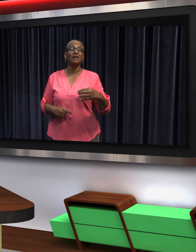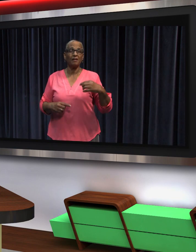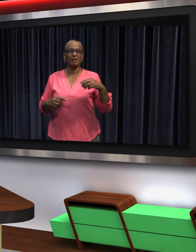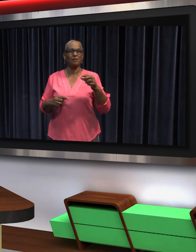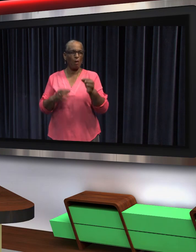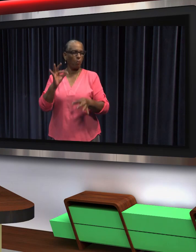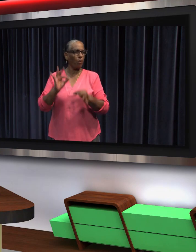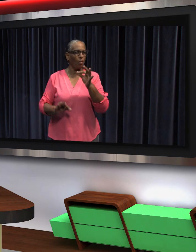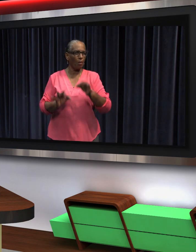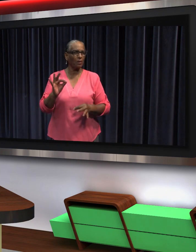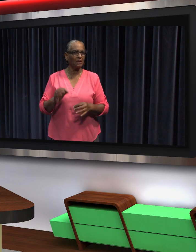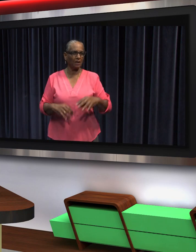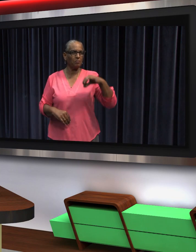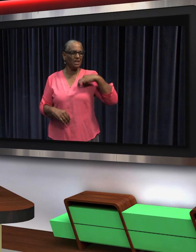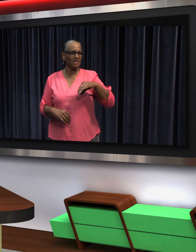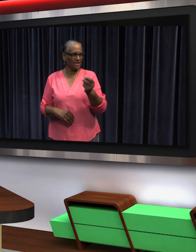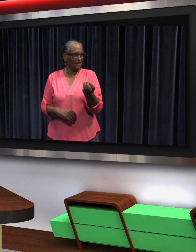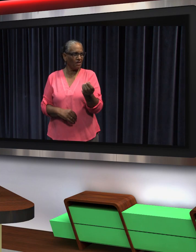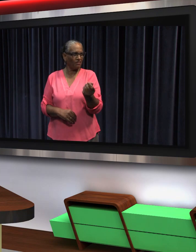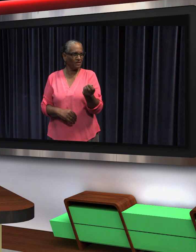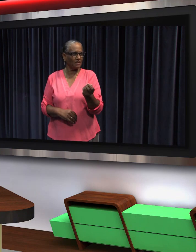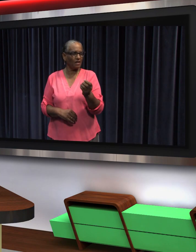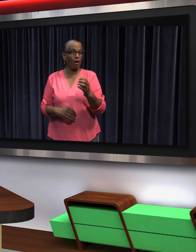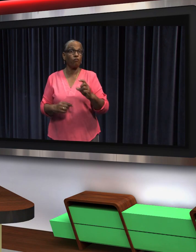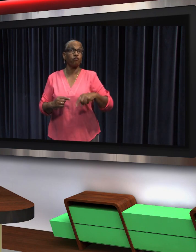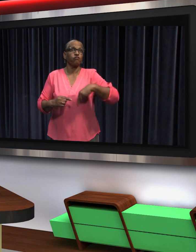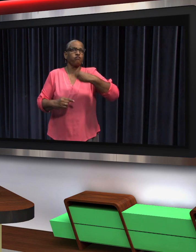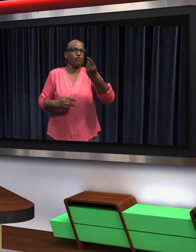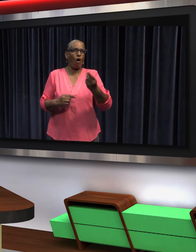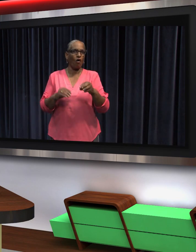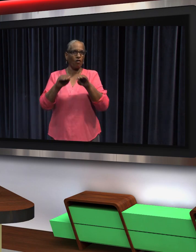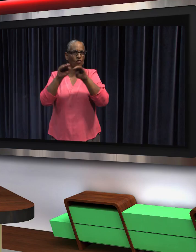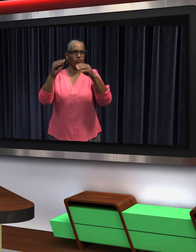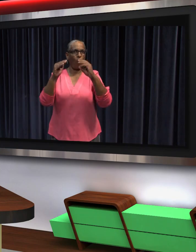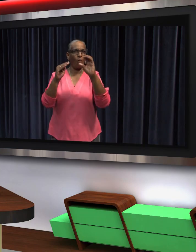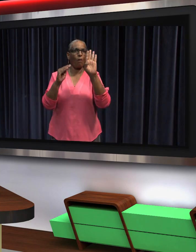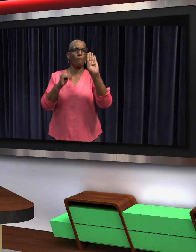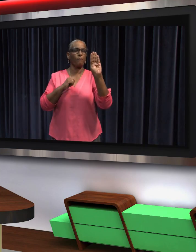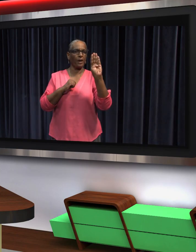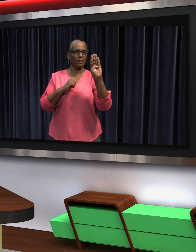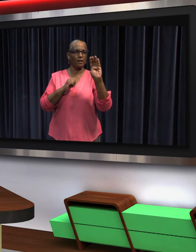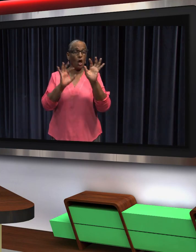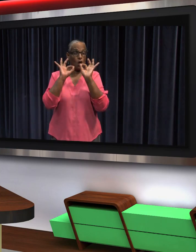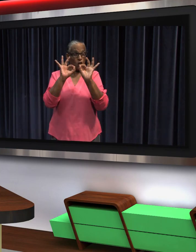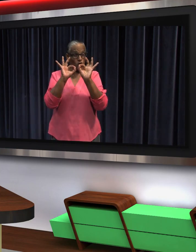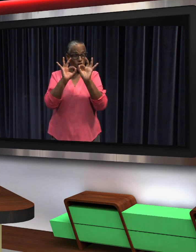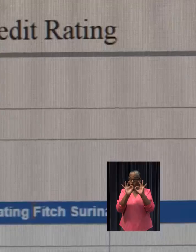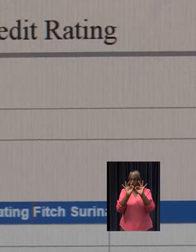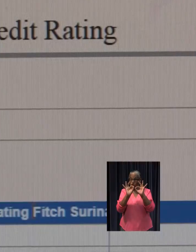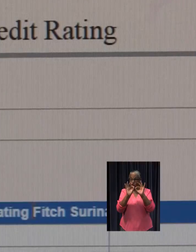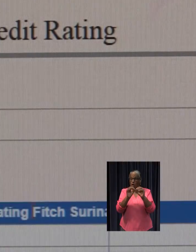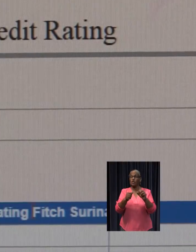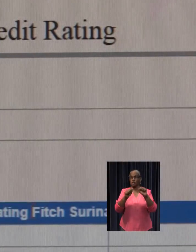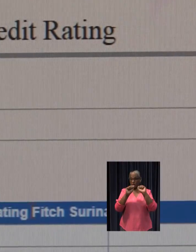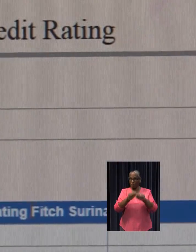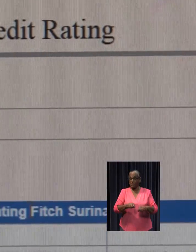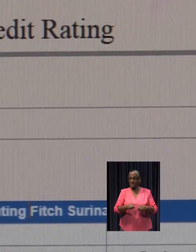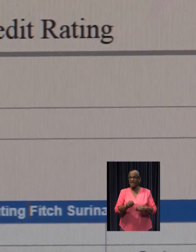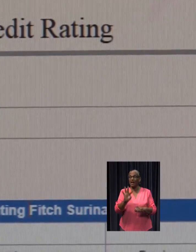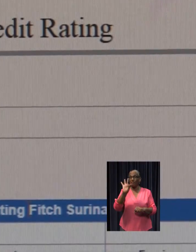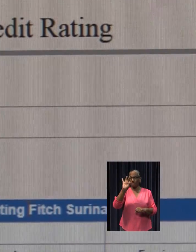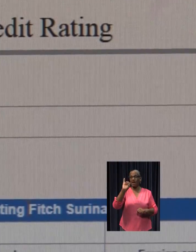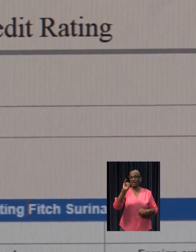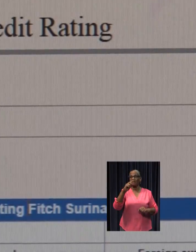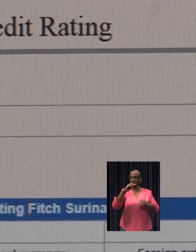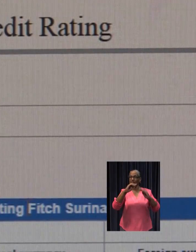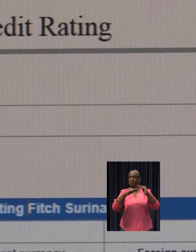rating. According to the Ministry of Finance, Suriname is coming closer to the next level, and that is B. right